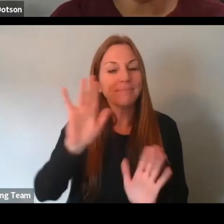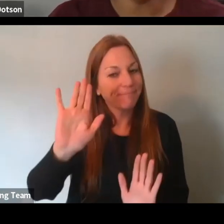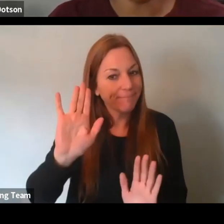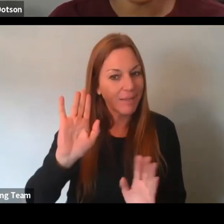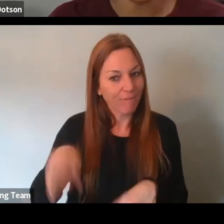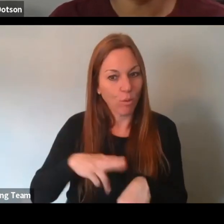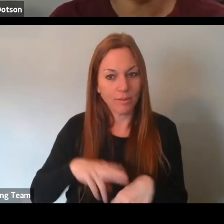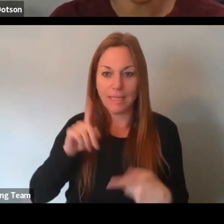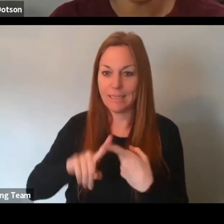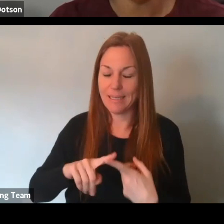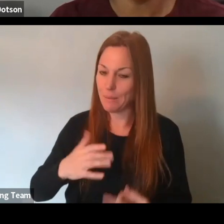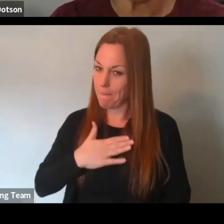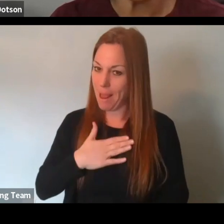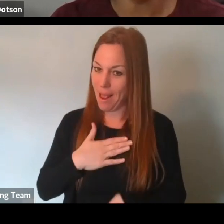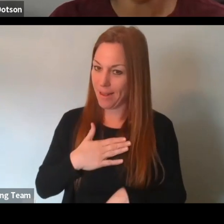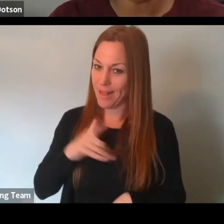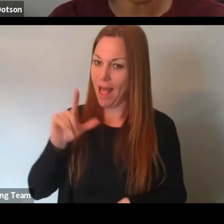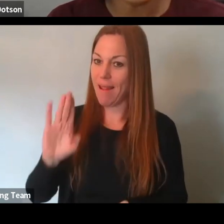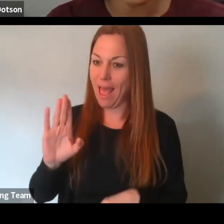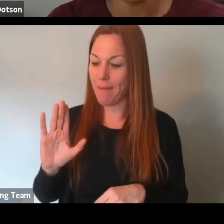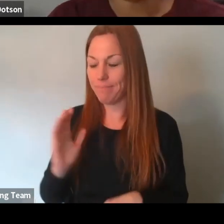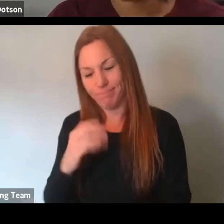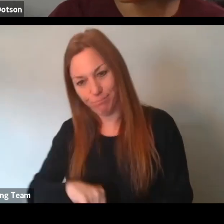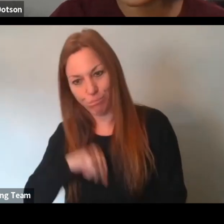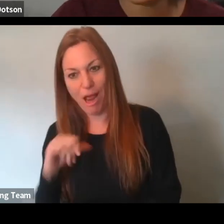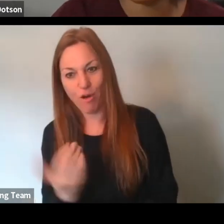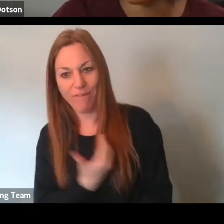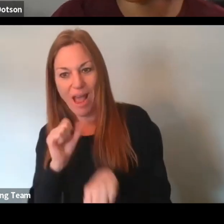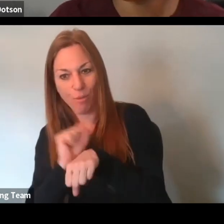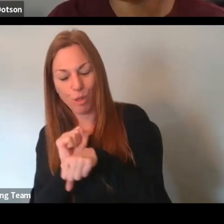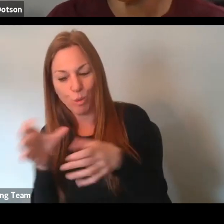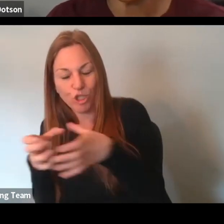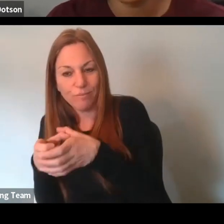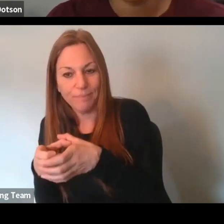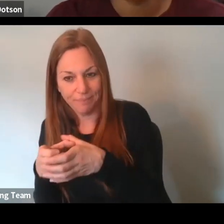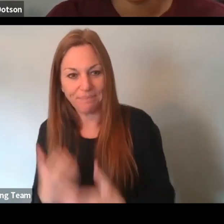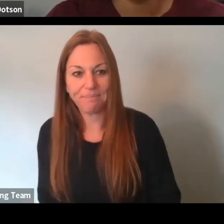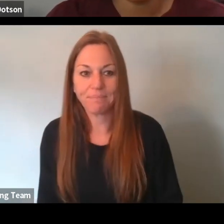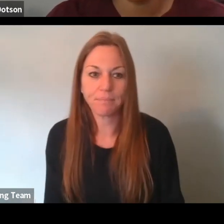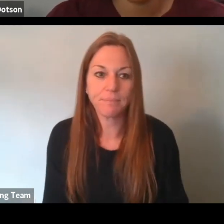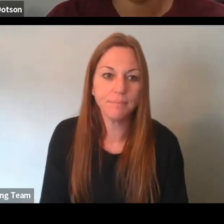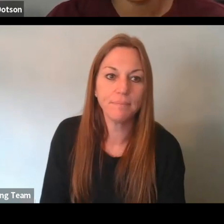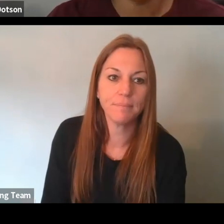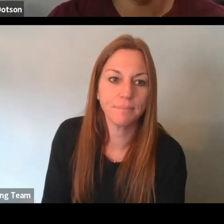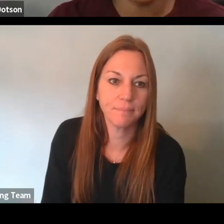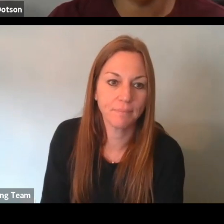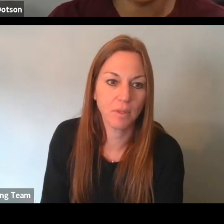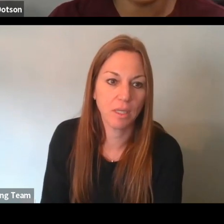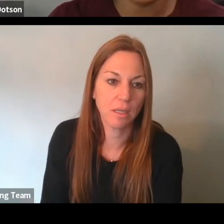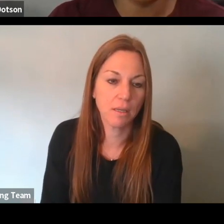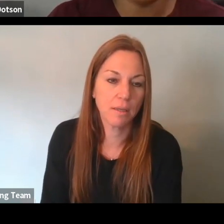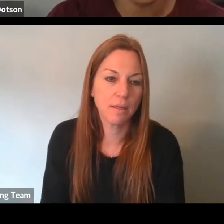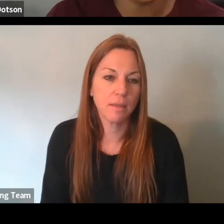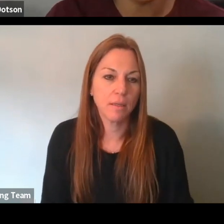So from putting together the information from studies that were related, but not exactly the same as vascular depression,